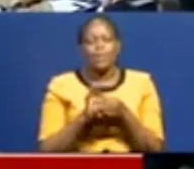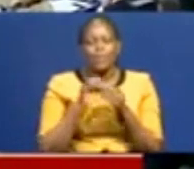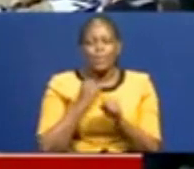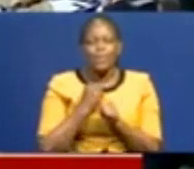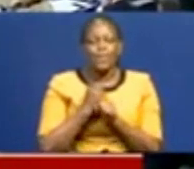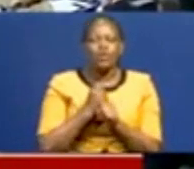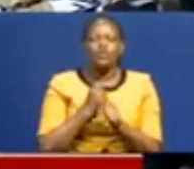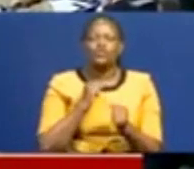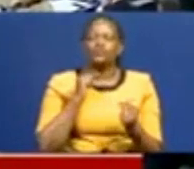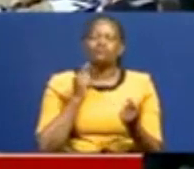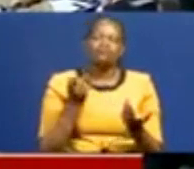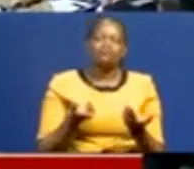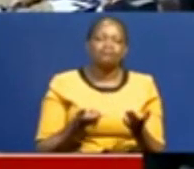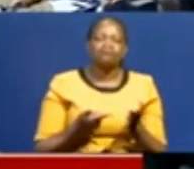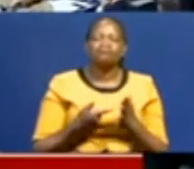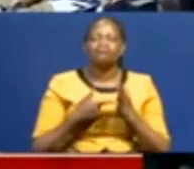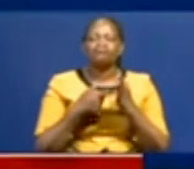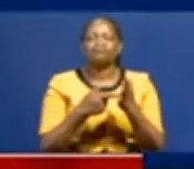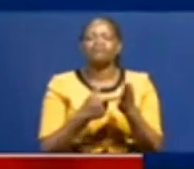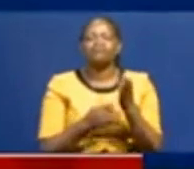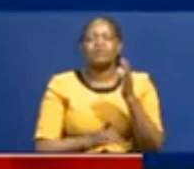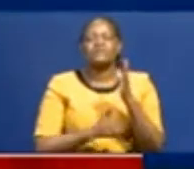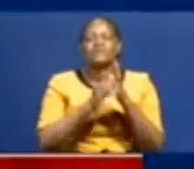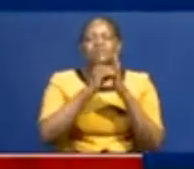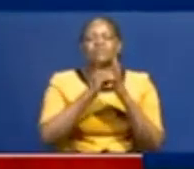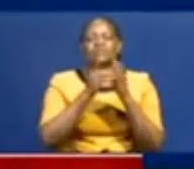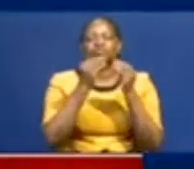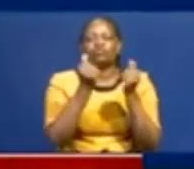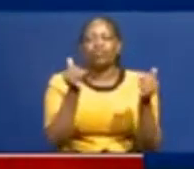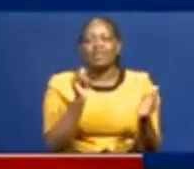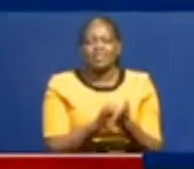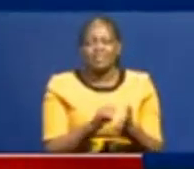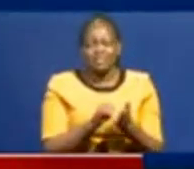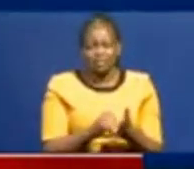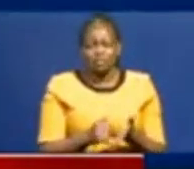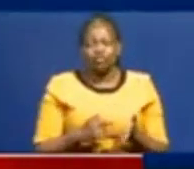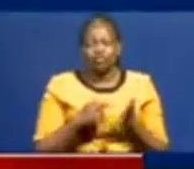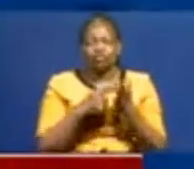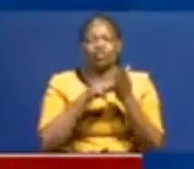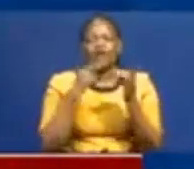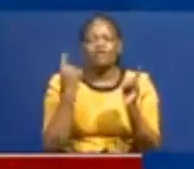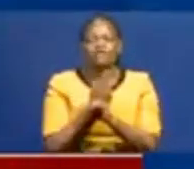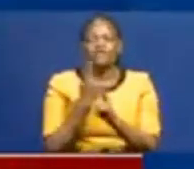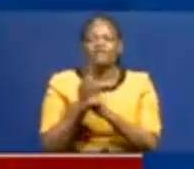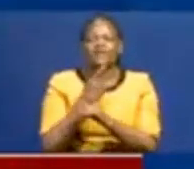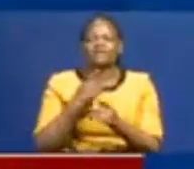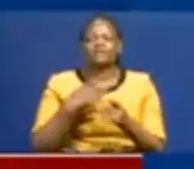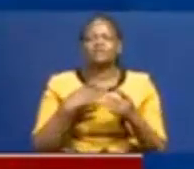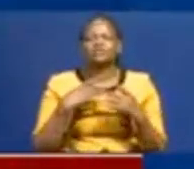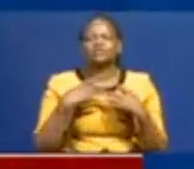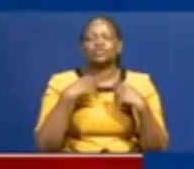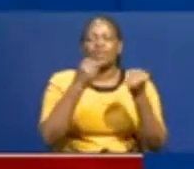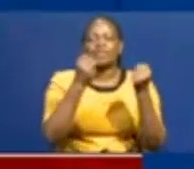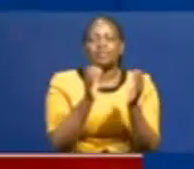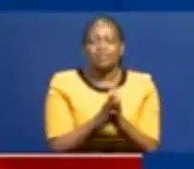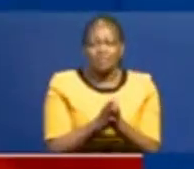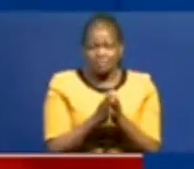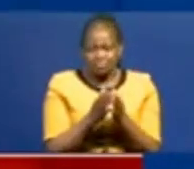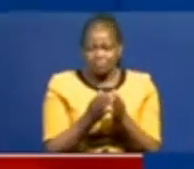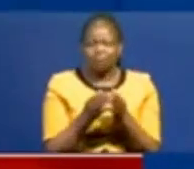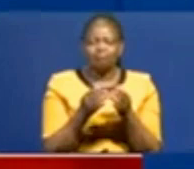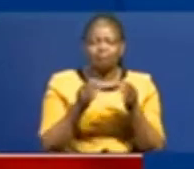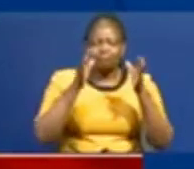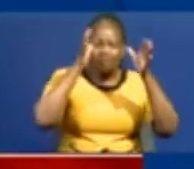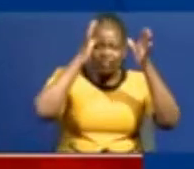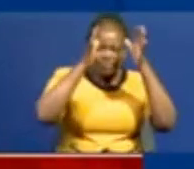to unearth and develop solutions that leverage our respective strengths, drive innovation, and